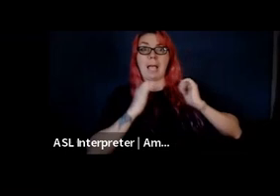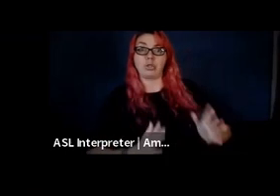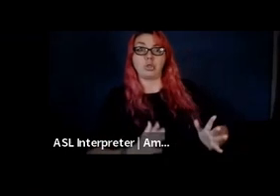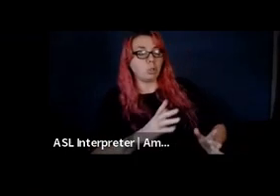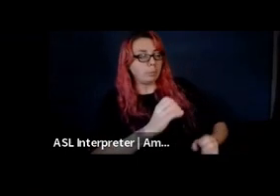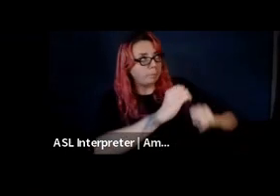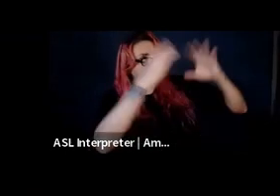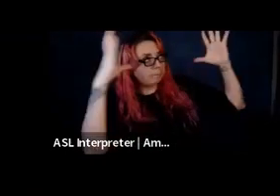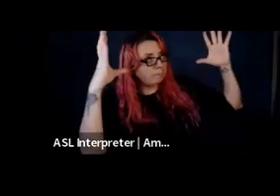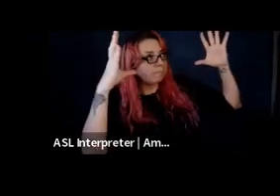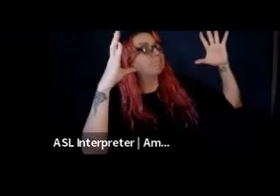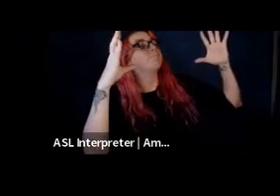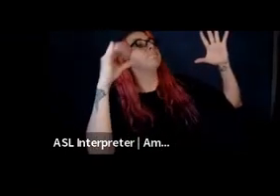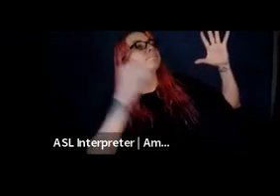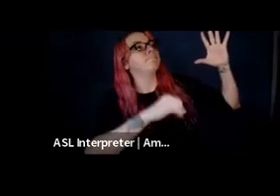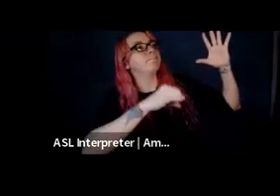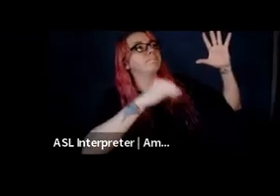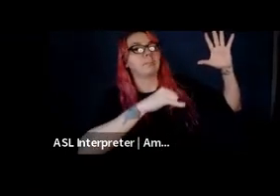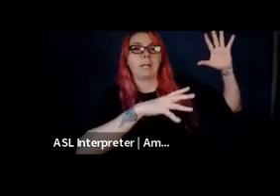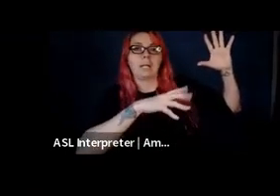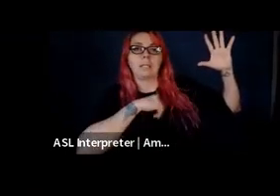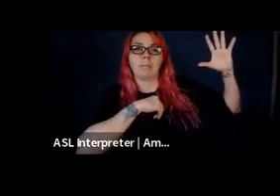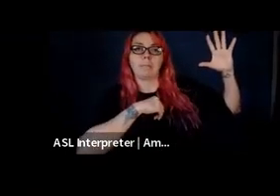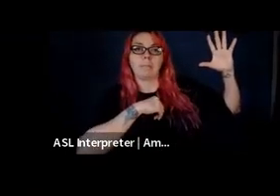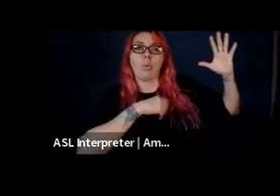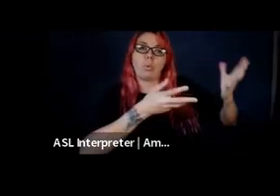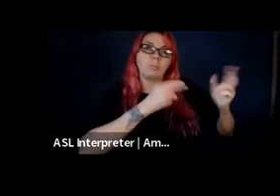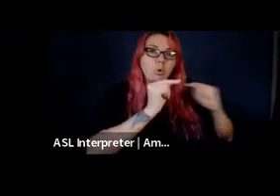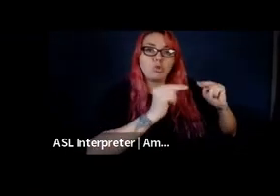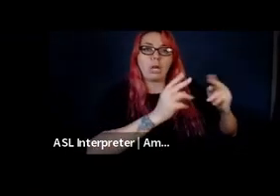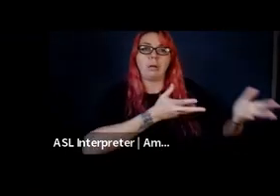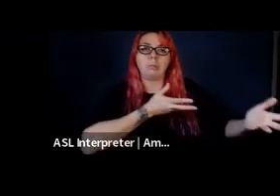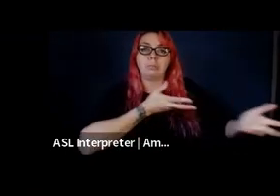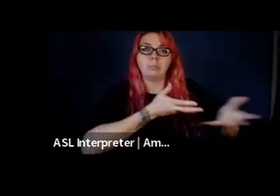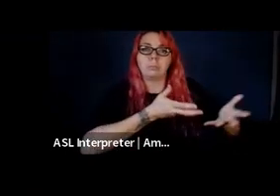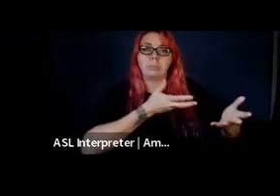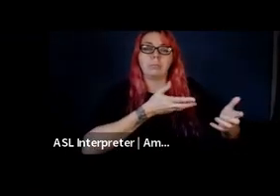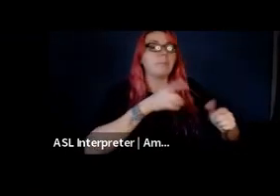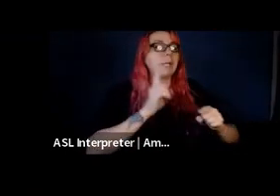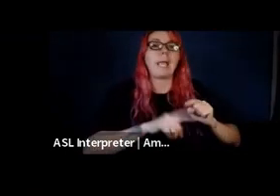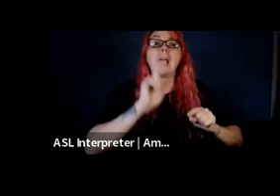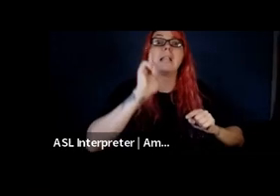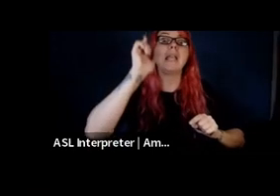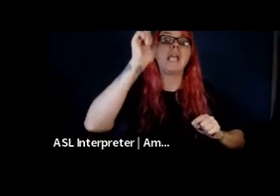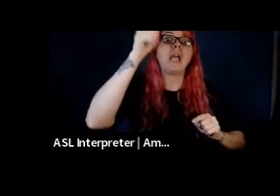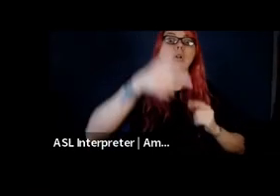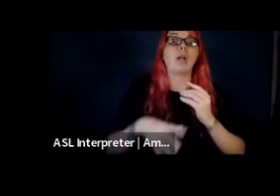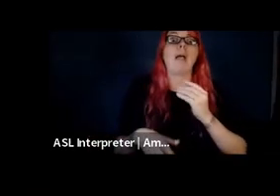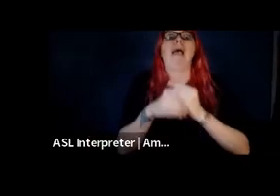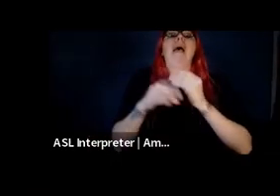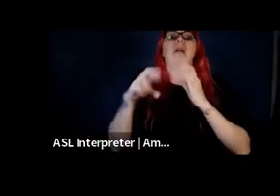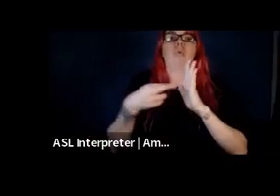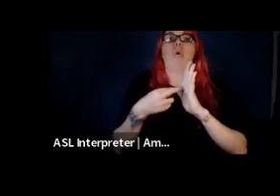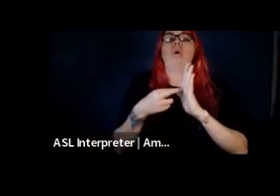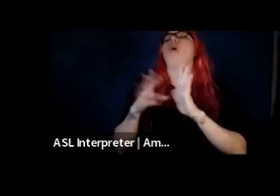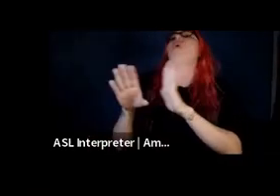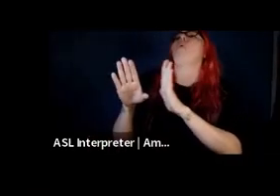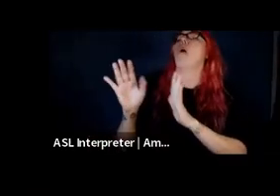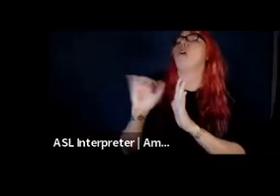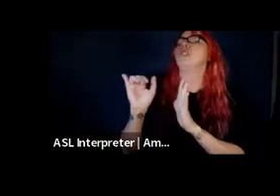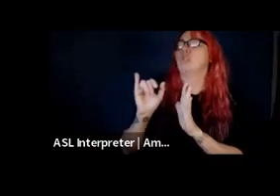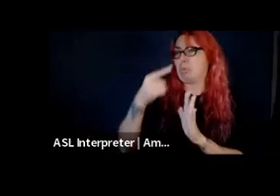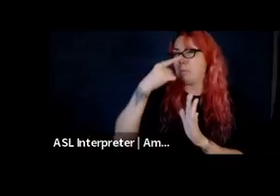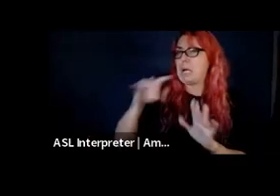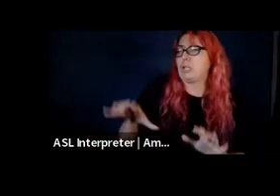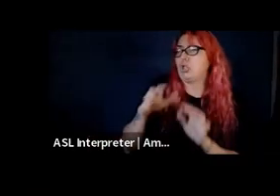the offer, right? You're going to play these roles and they will involve this action, kind of thing. And if something comes